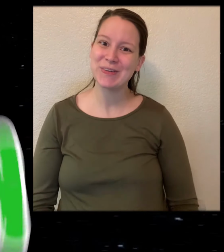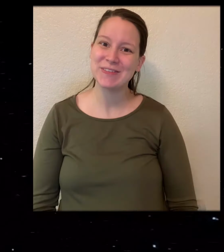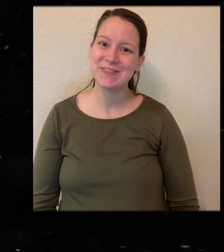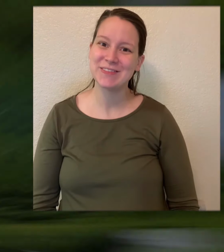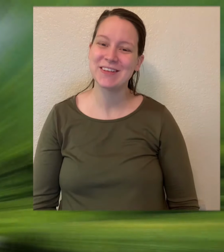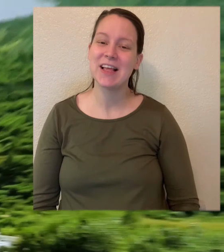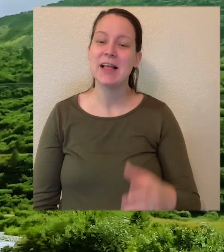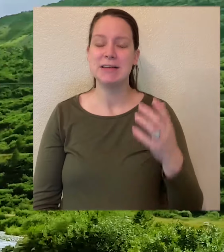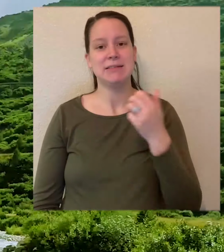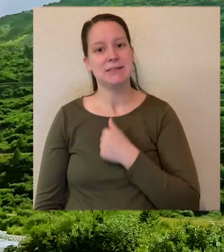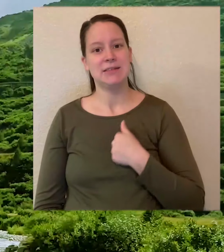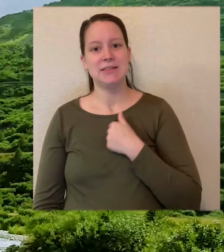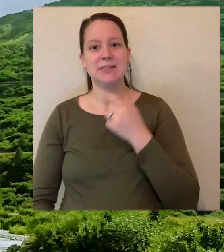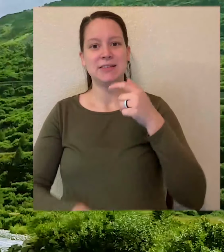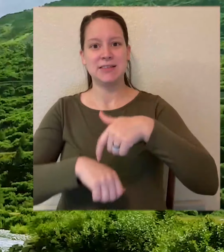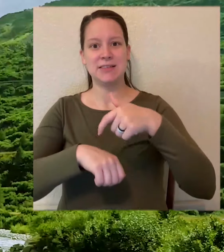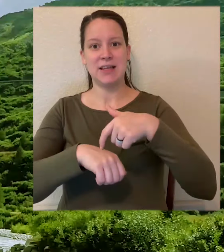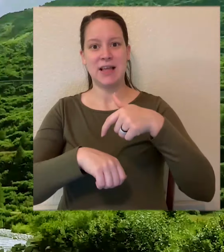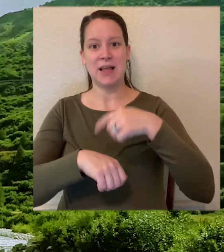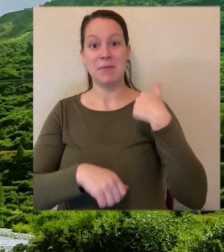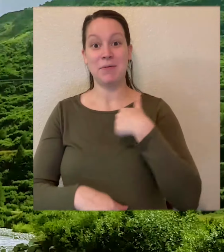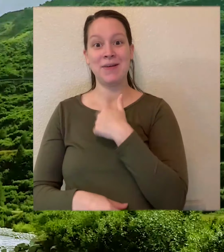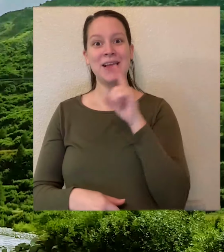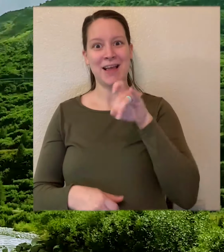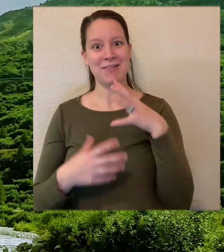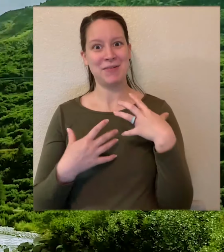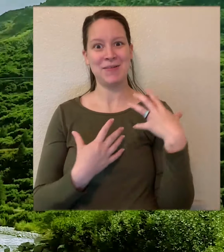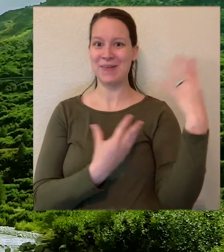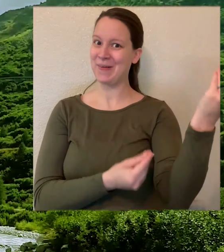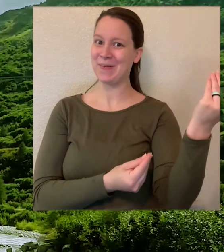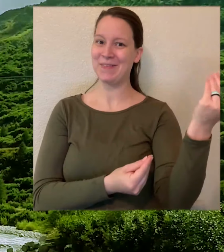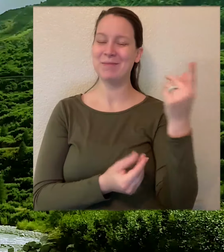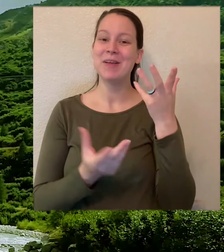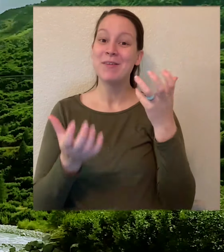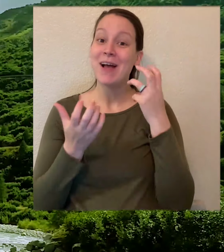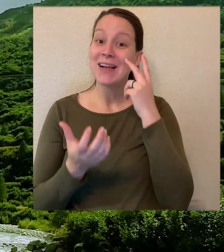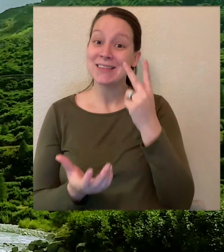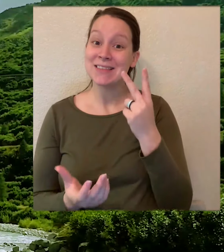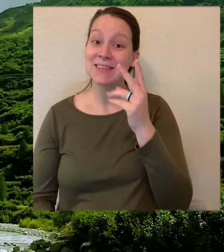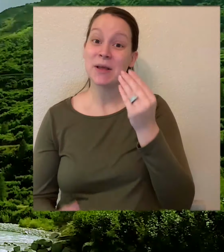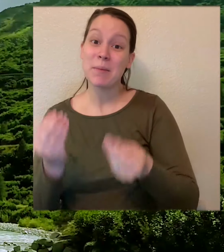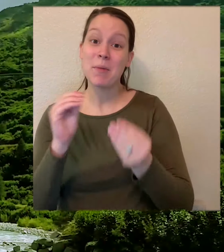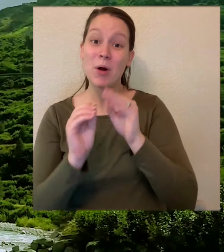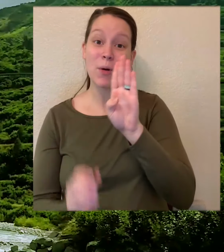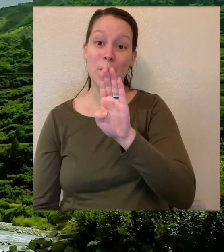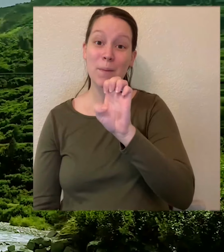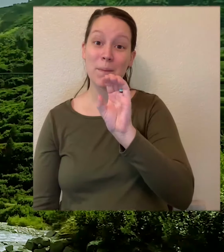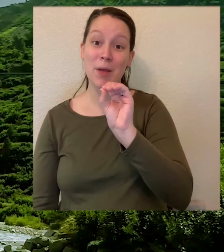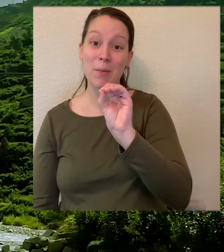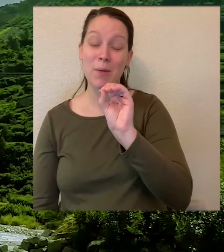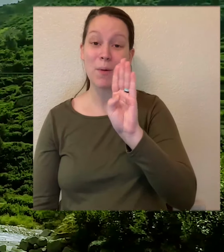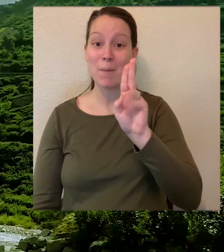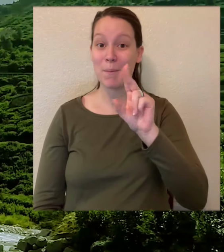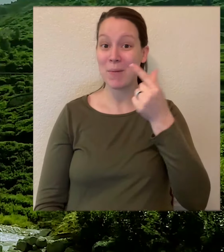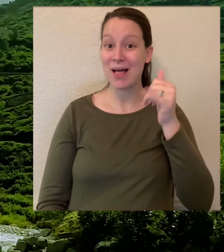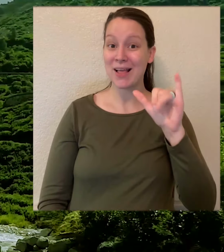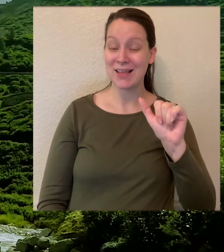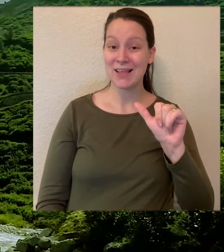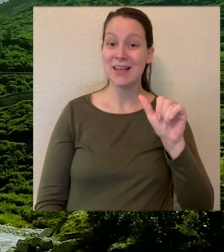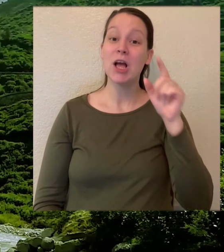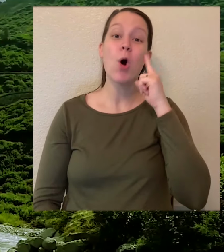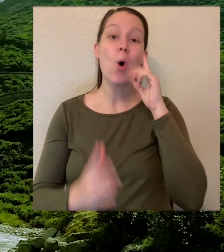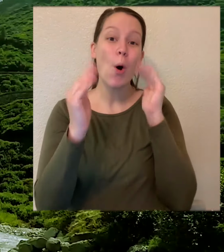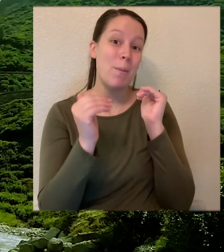did well I'm afraid it's time for the two of us to go If you want to see more, we're Bebo And Buggy, we hope you